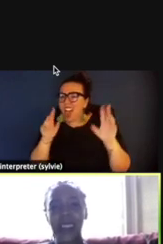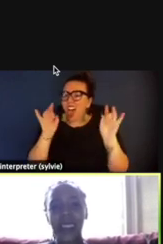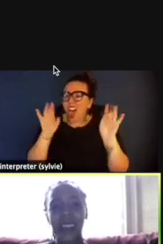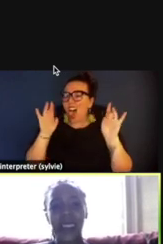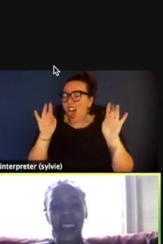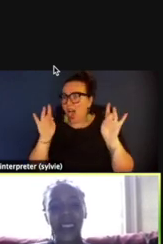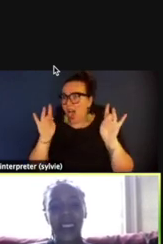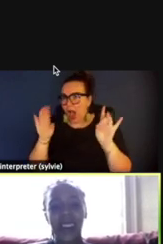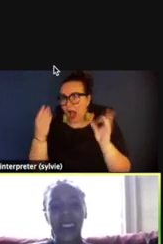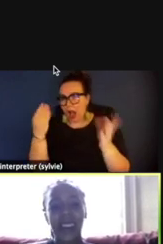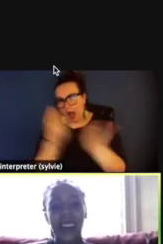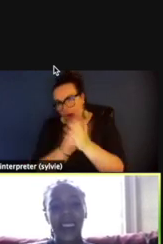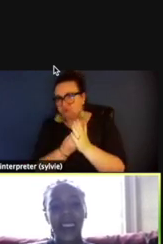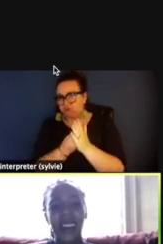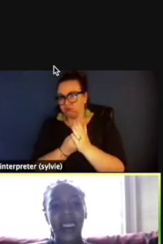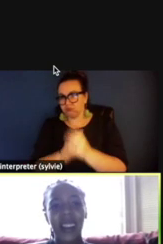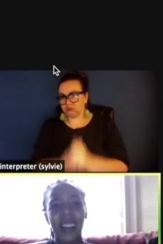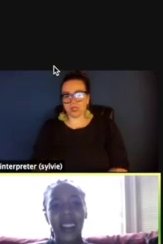pricey.